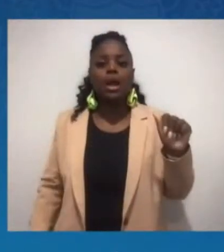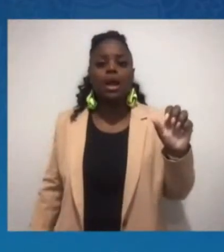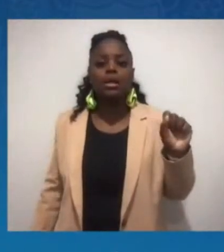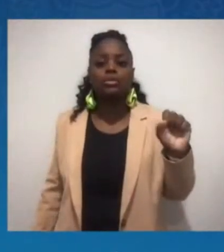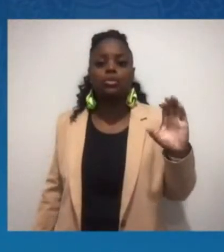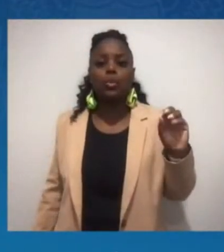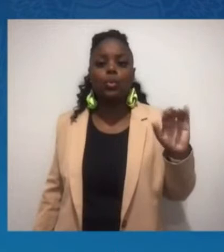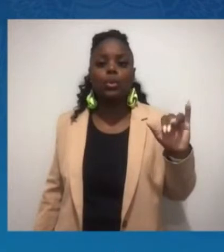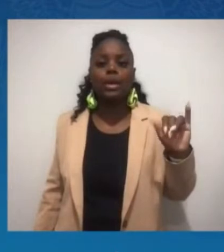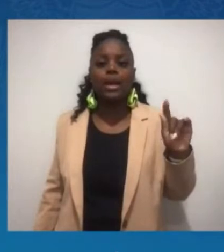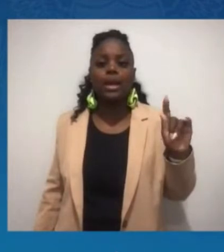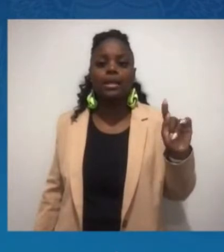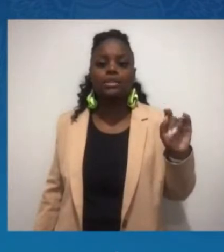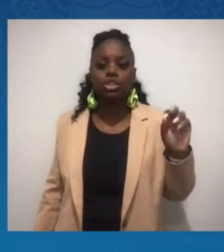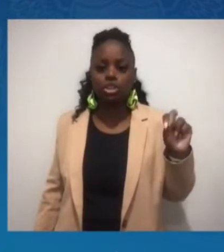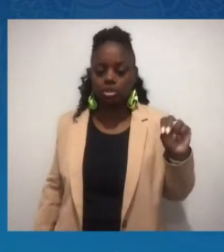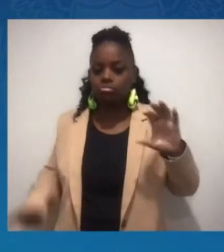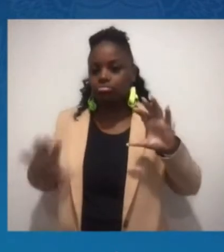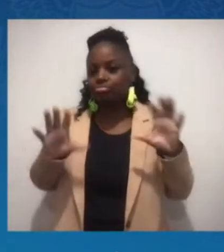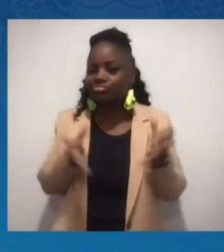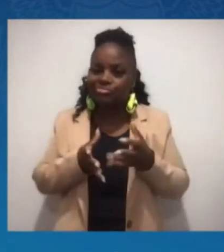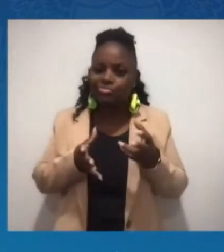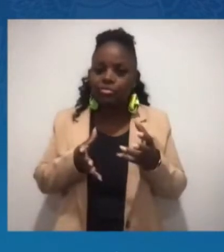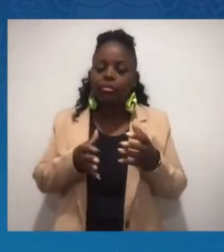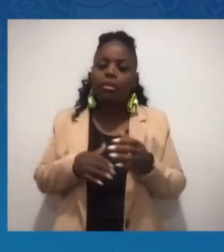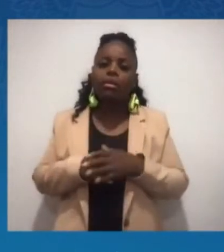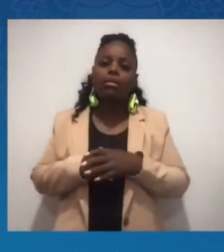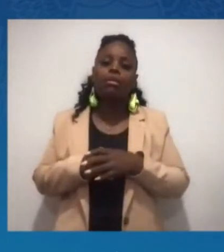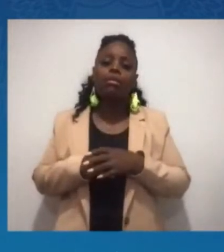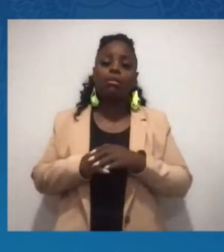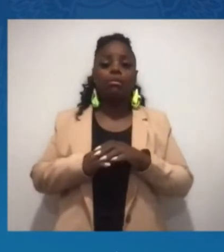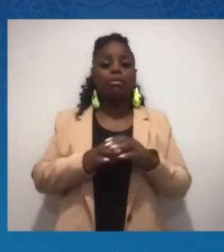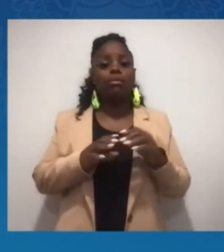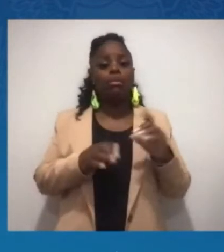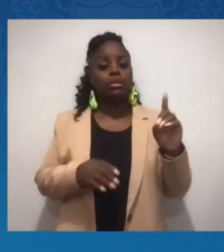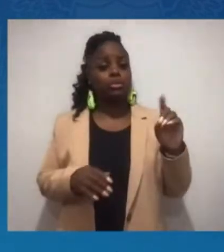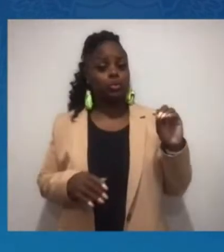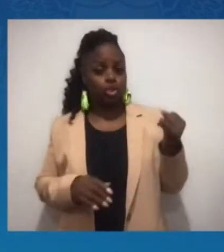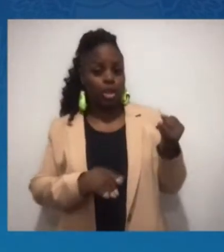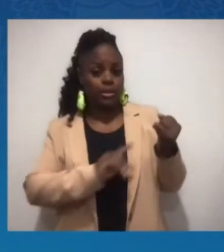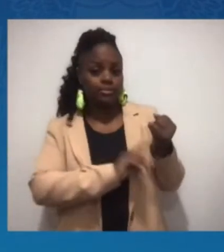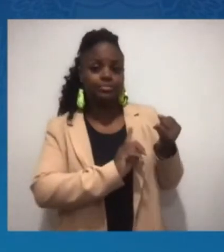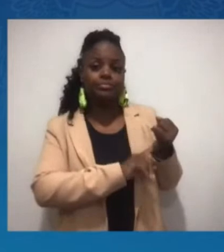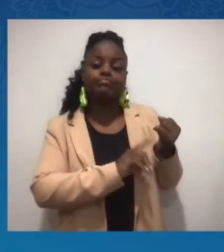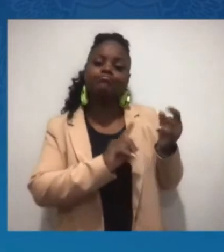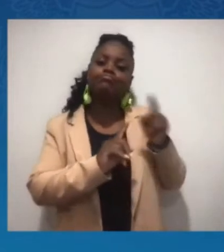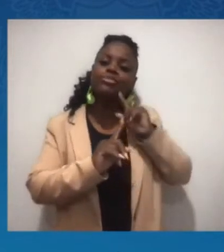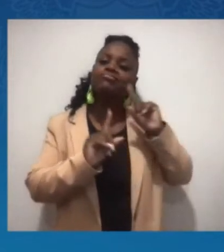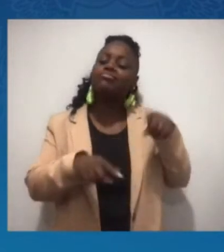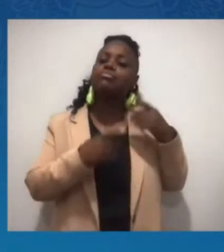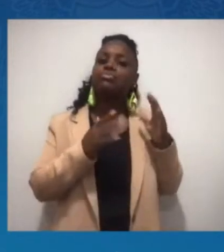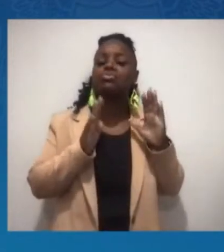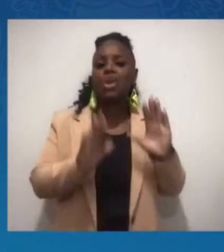actually through the Department of Justice, they've been doing some great work to gather pro bono services so that healthcare